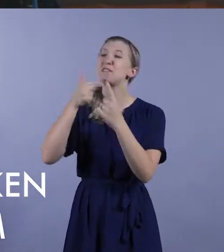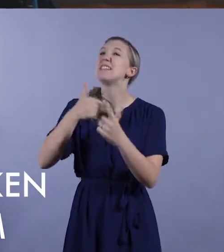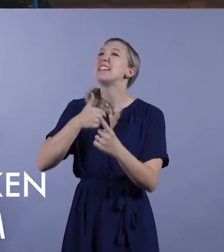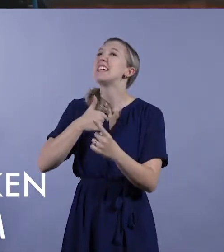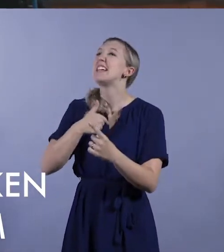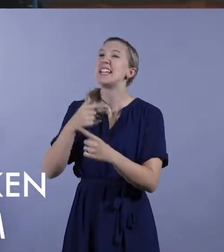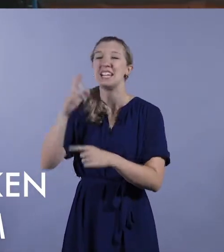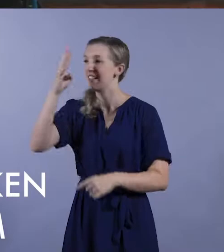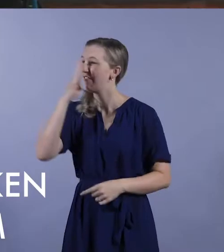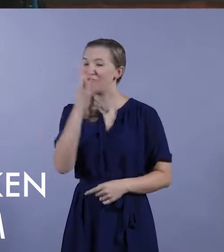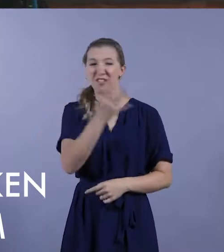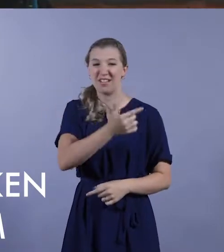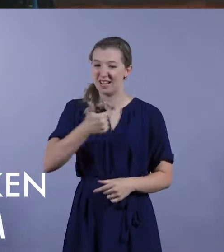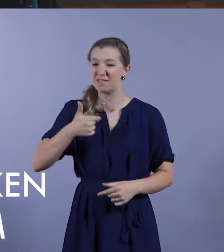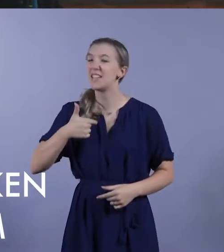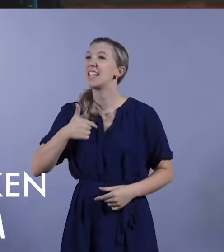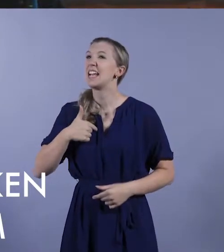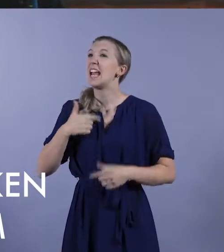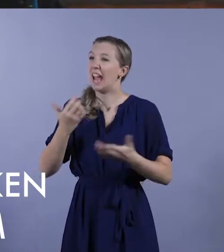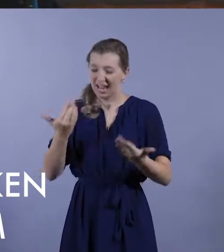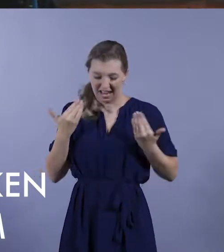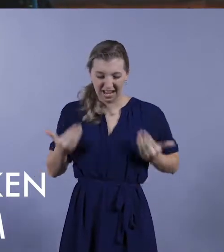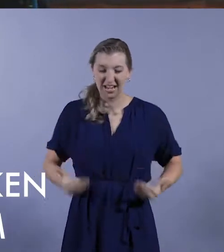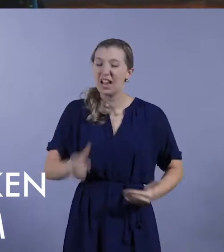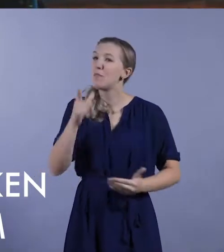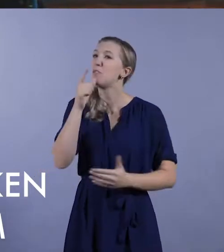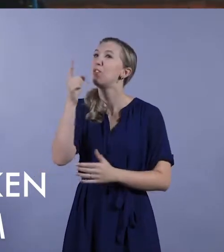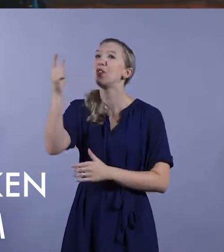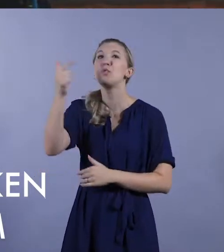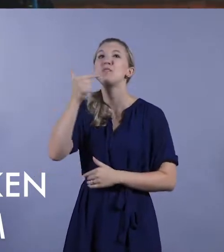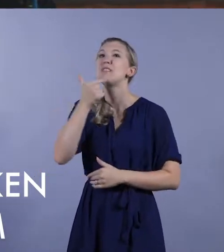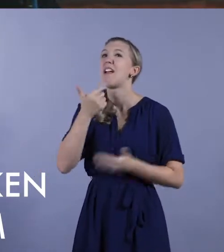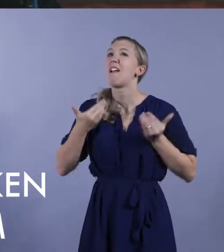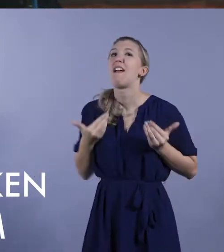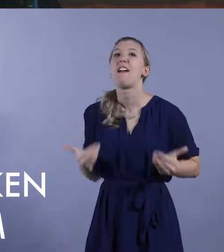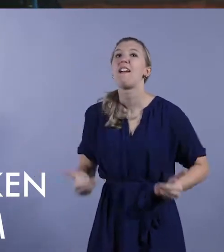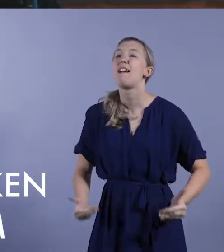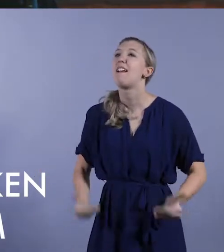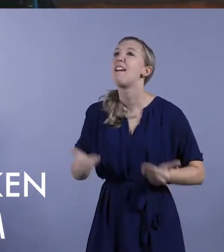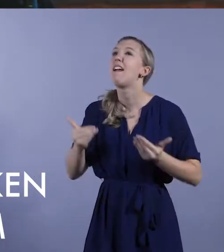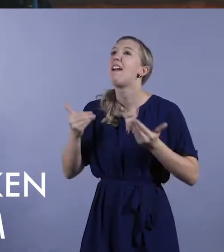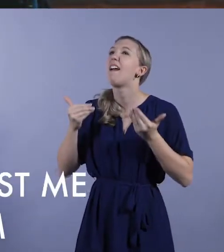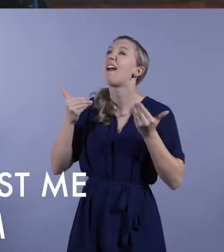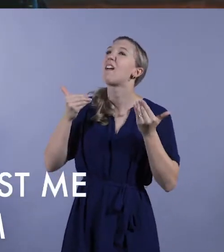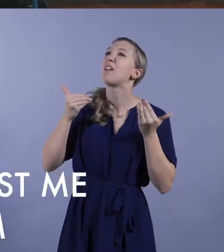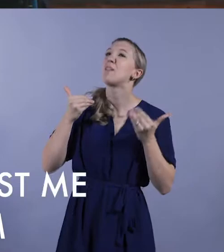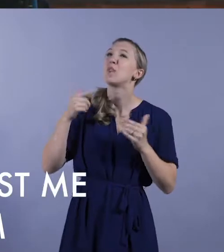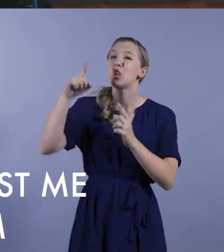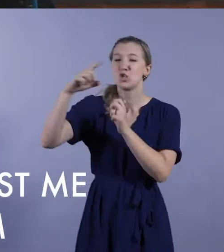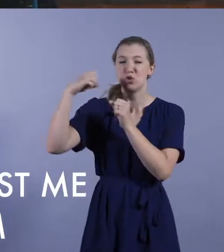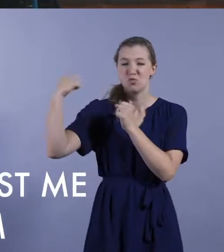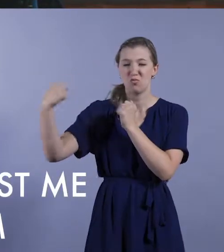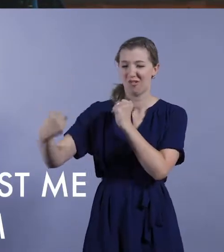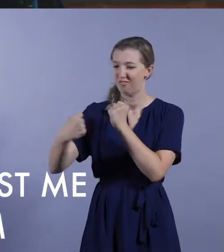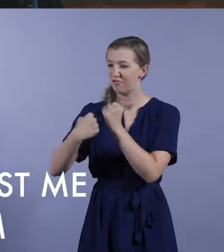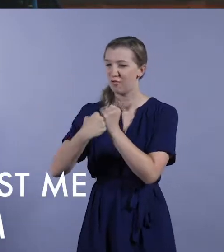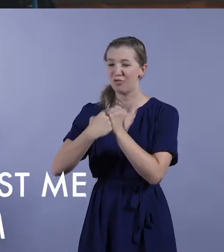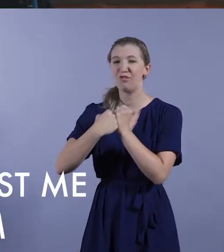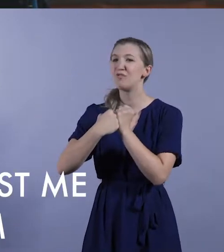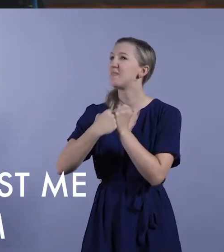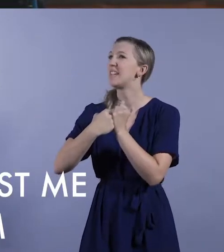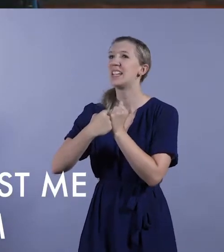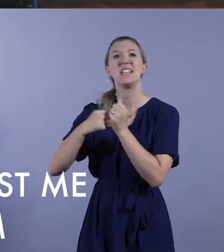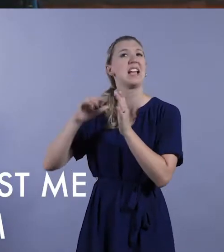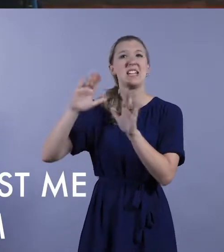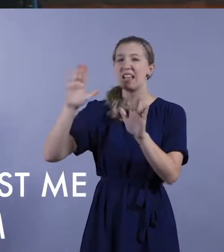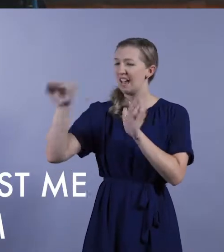Chosen, not forsaken. I am who you say I am. You are